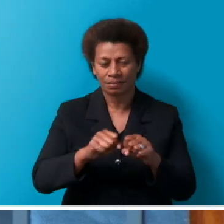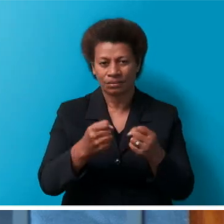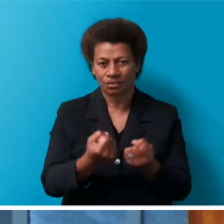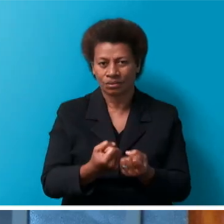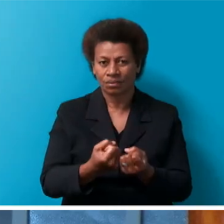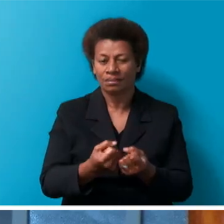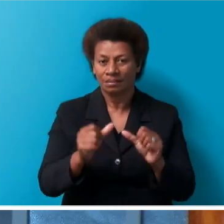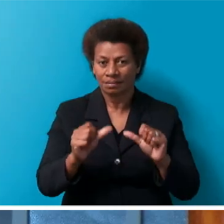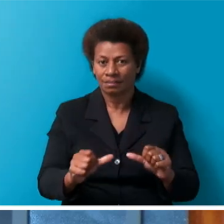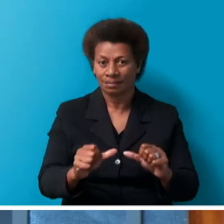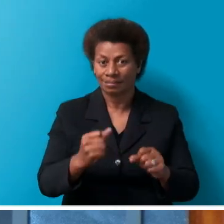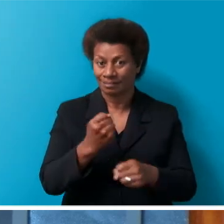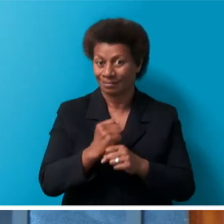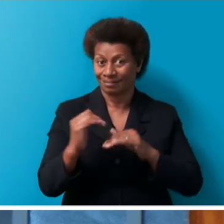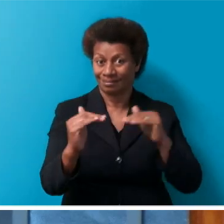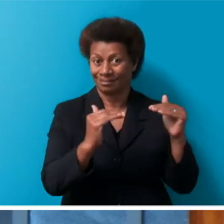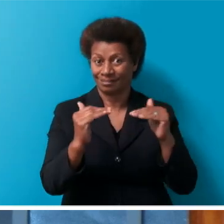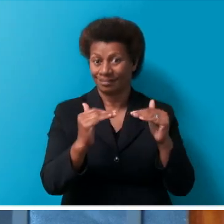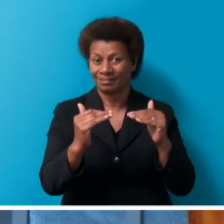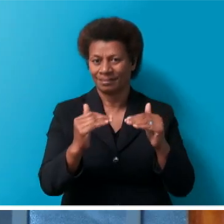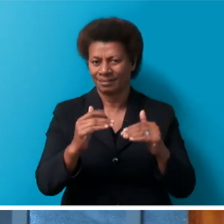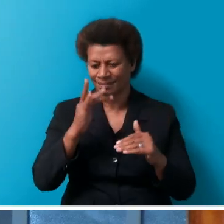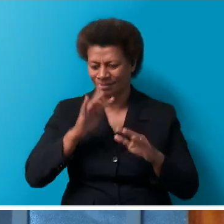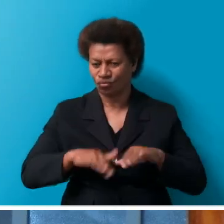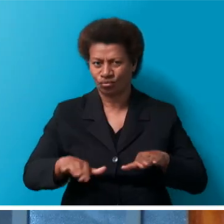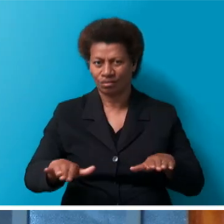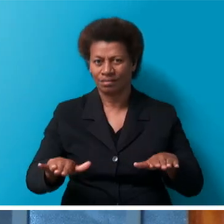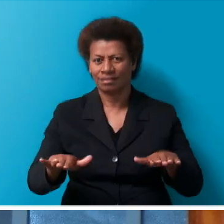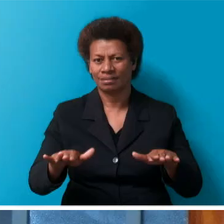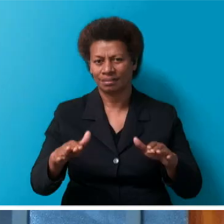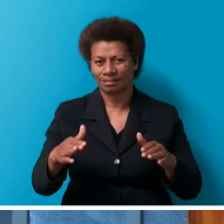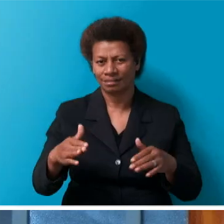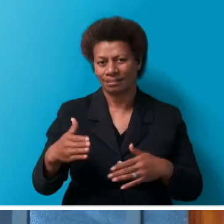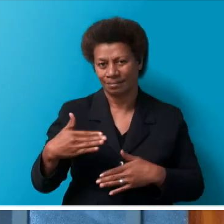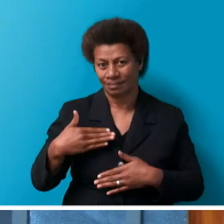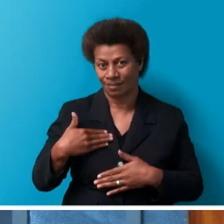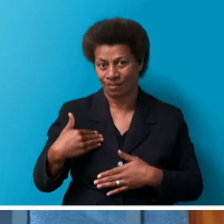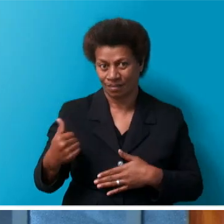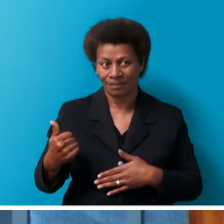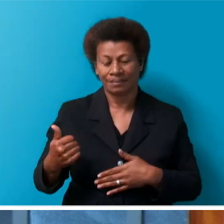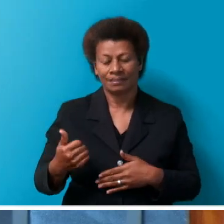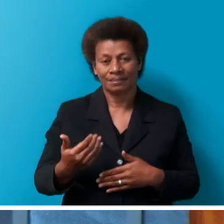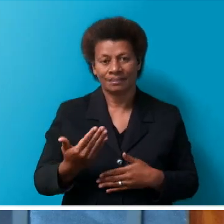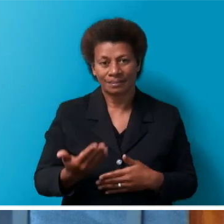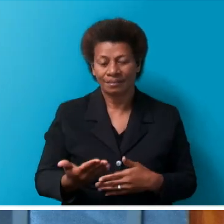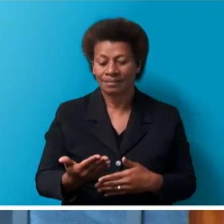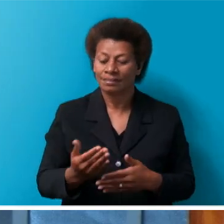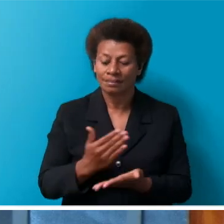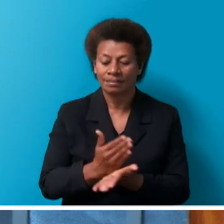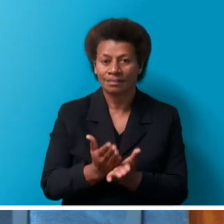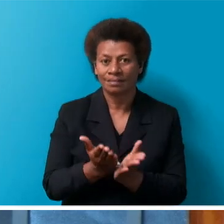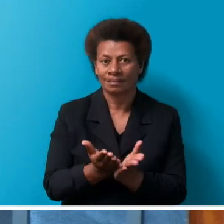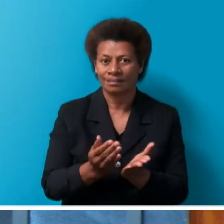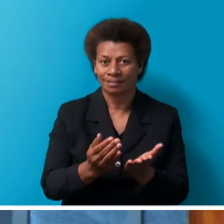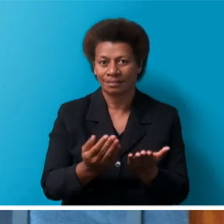gender equality, and child welfare. I wish to highlight some of our significant achievements and also share new initiatives.